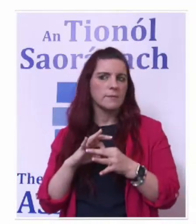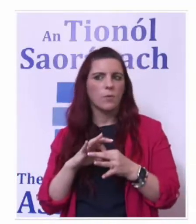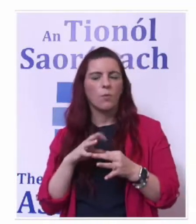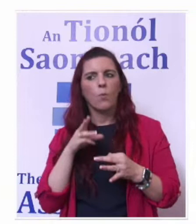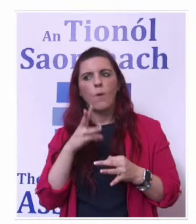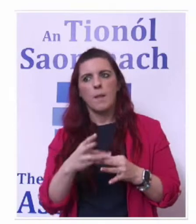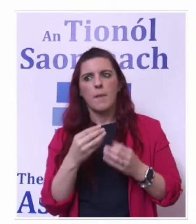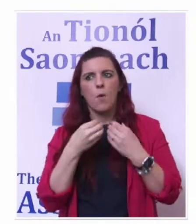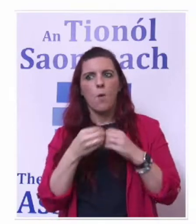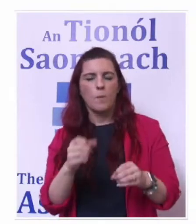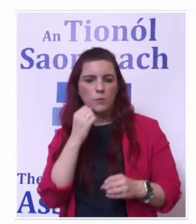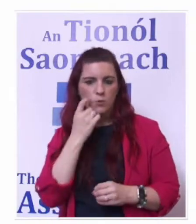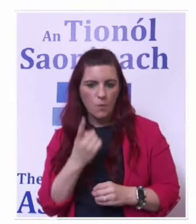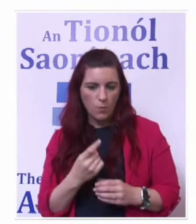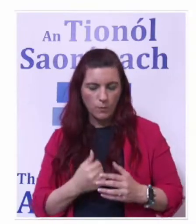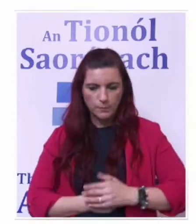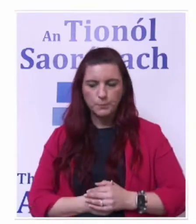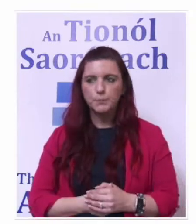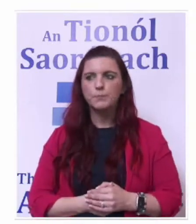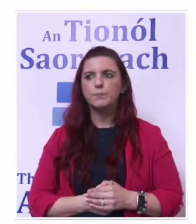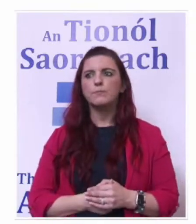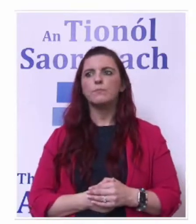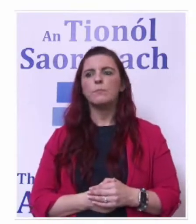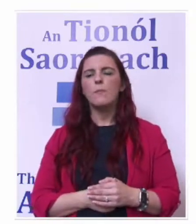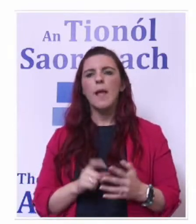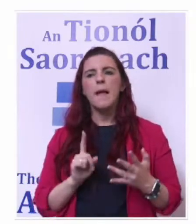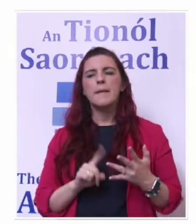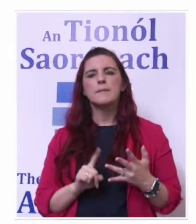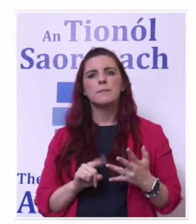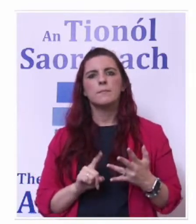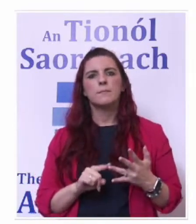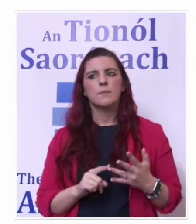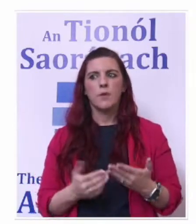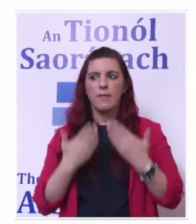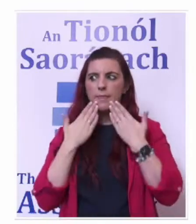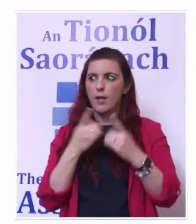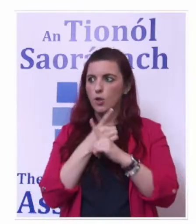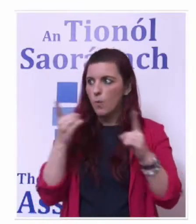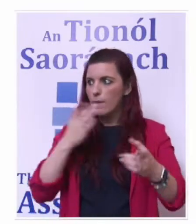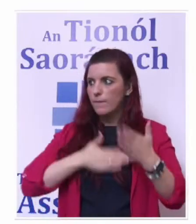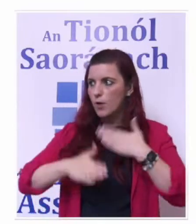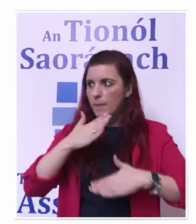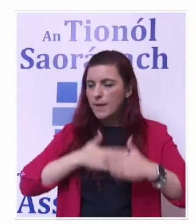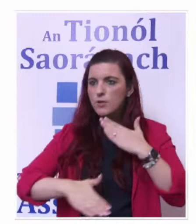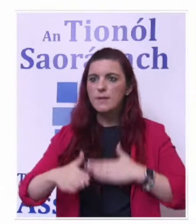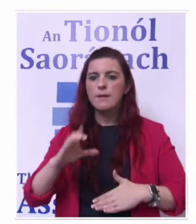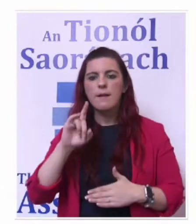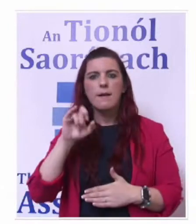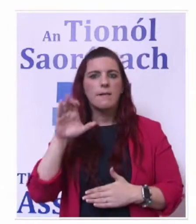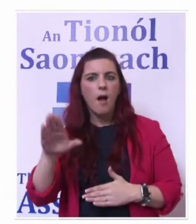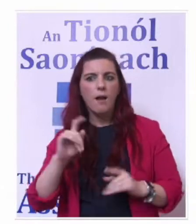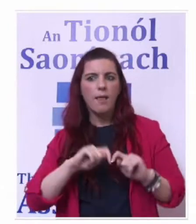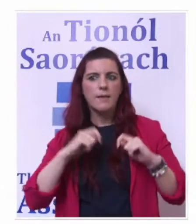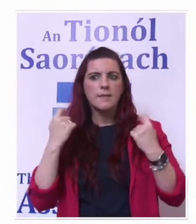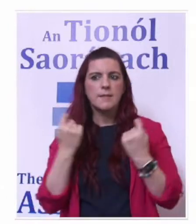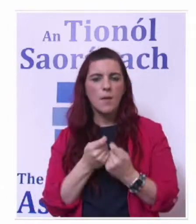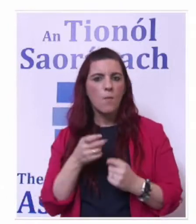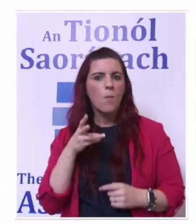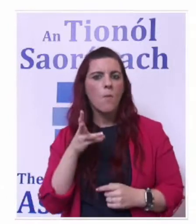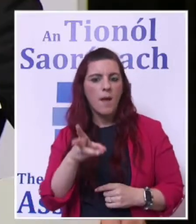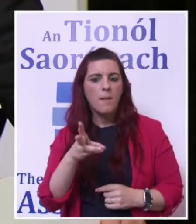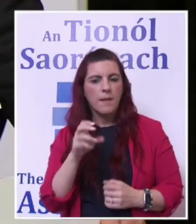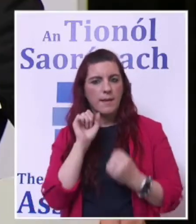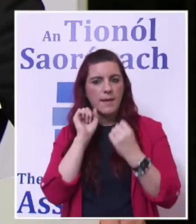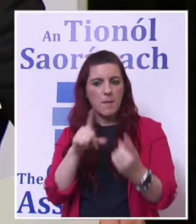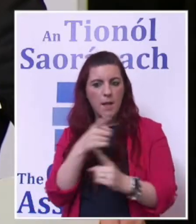poetry. We'll link that as well. So just thanks for your patience, and Cathal and the team will email